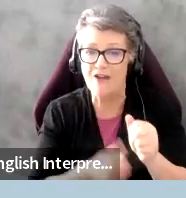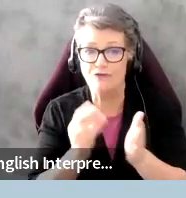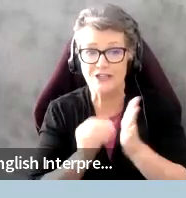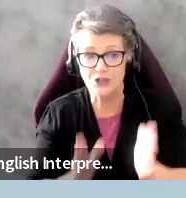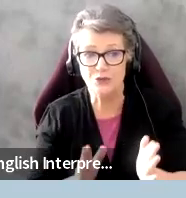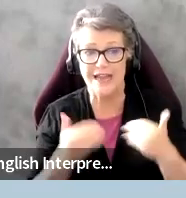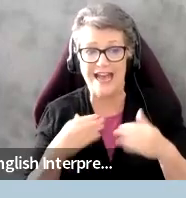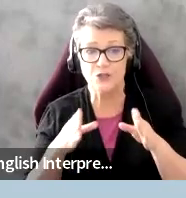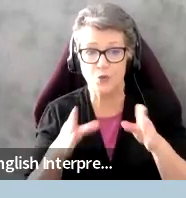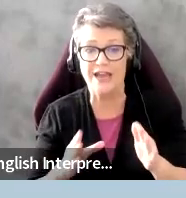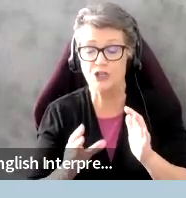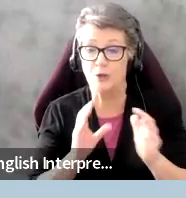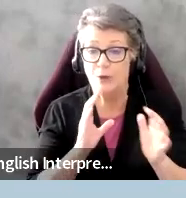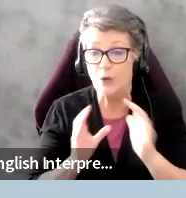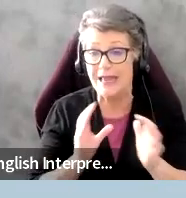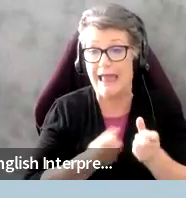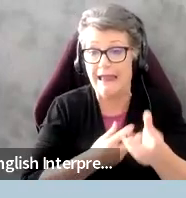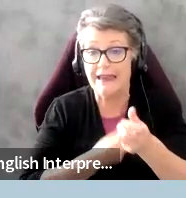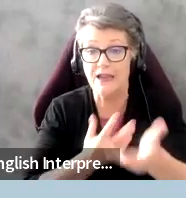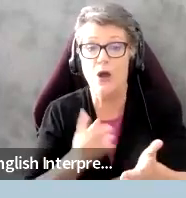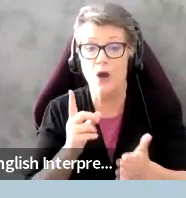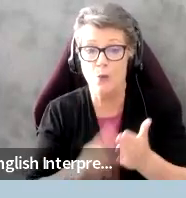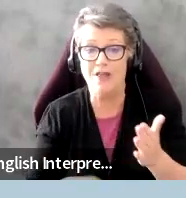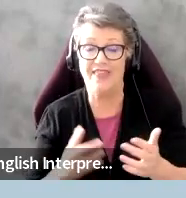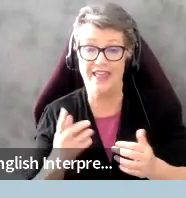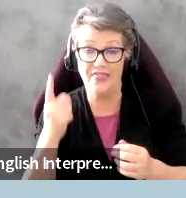think, feel, and know?